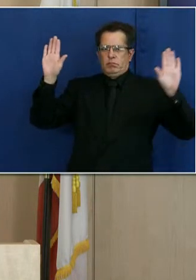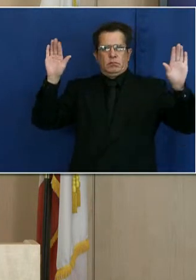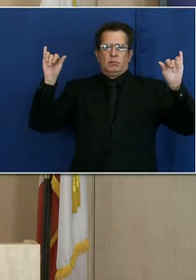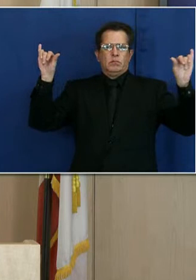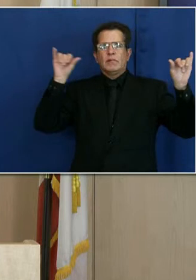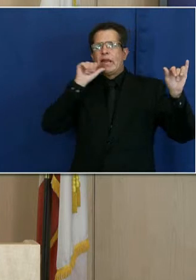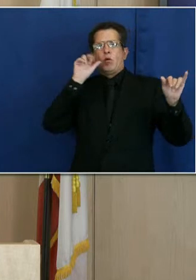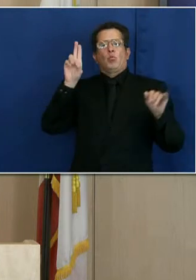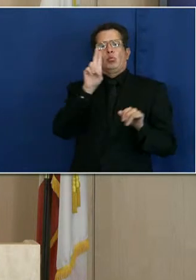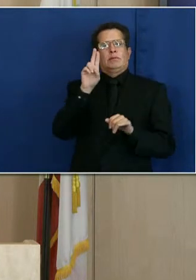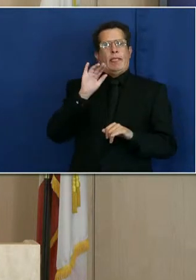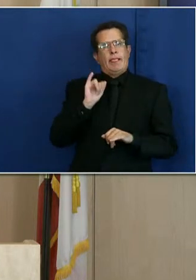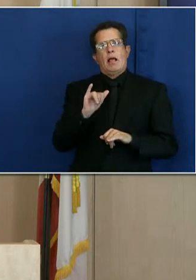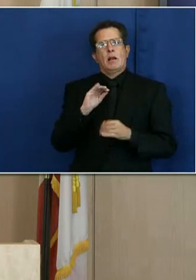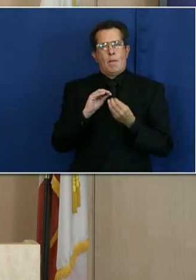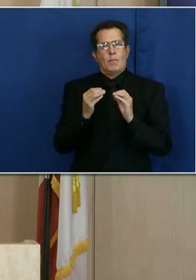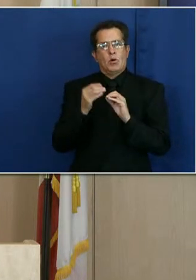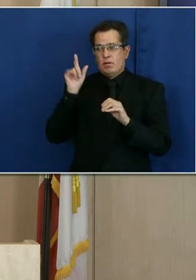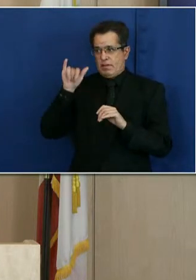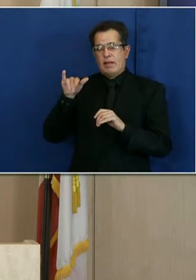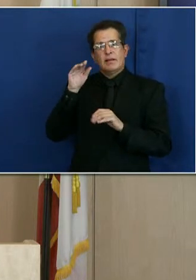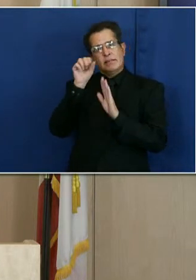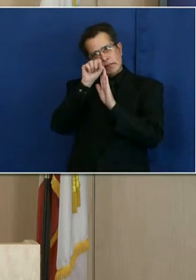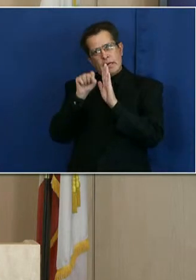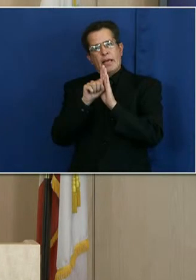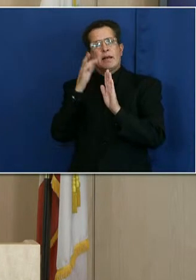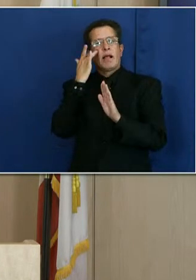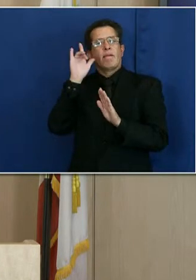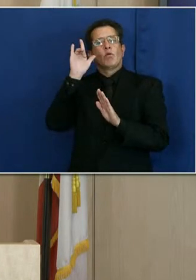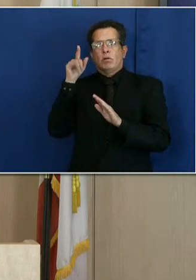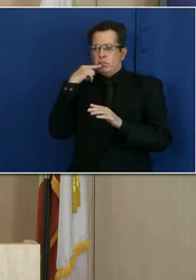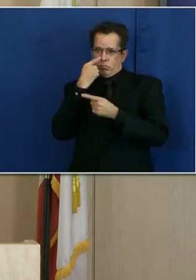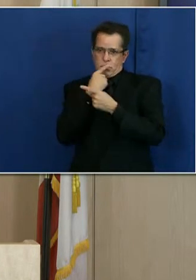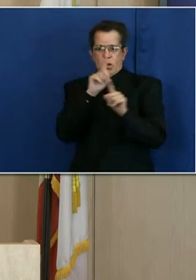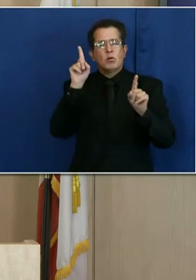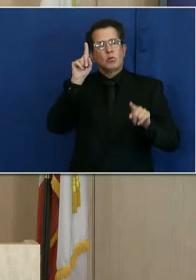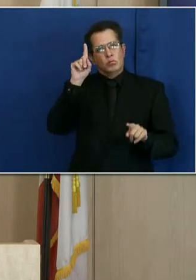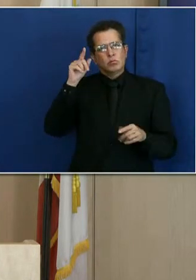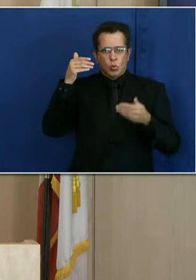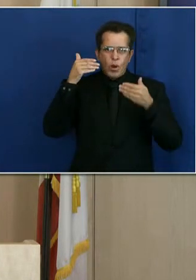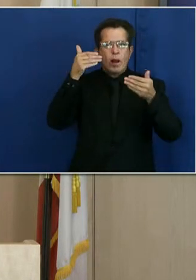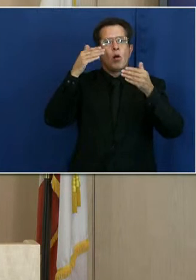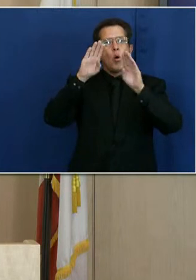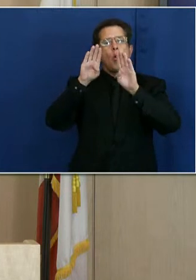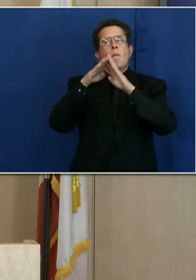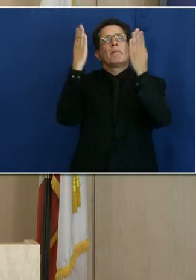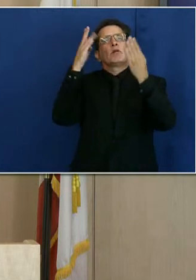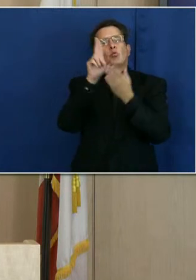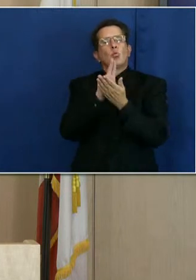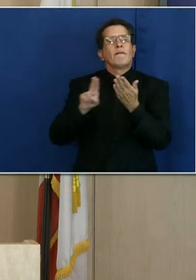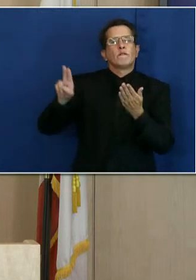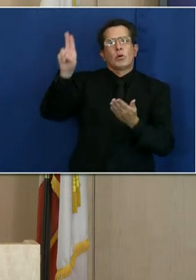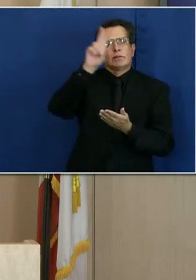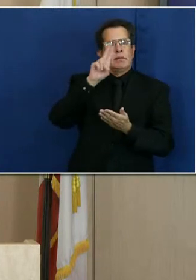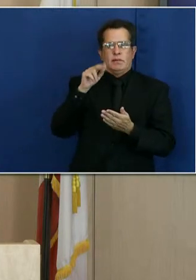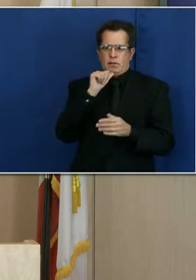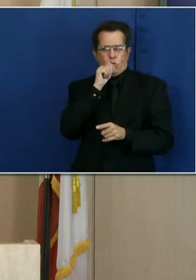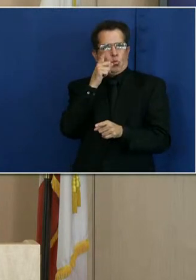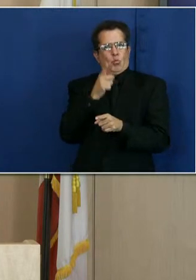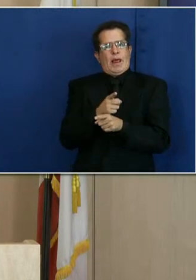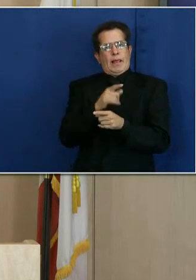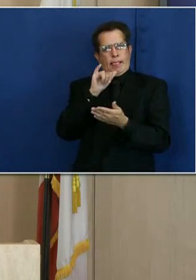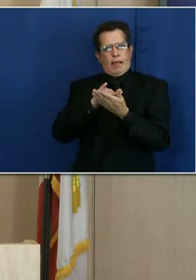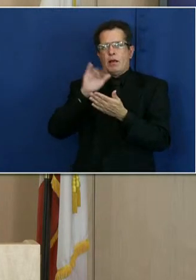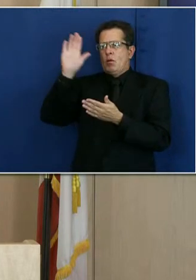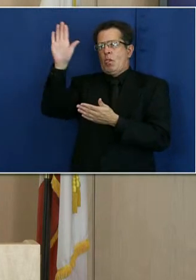of California that basically gave the green light to reopen universities, and we don't think it's right to have those numbers